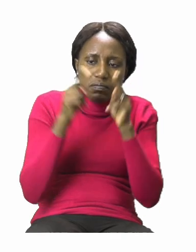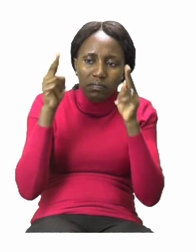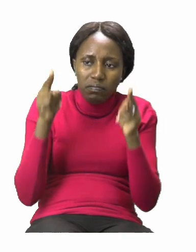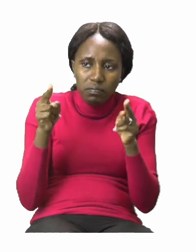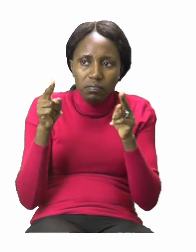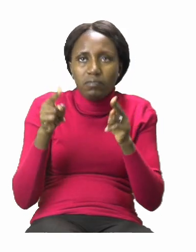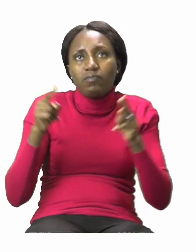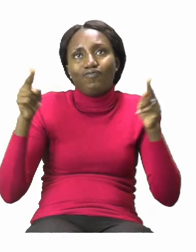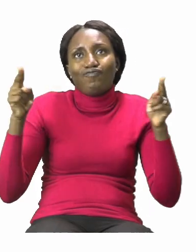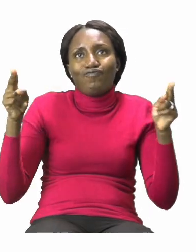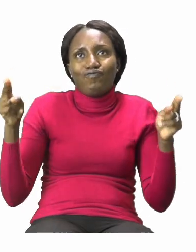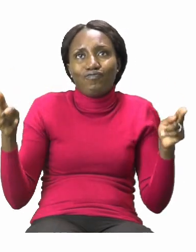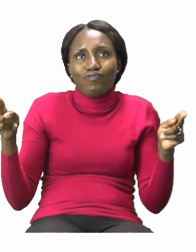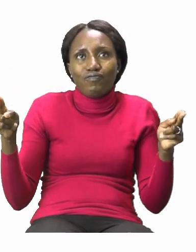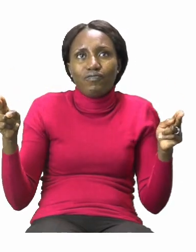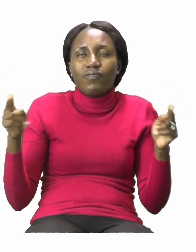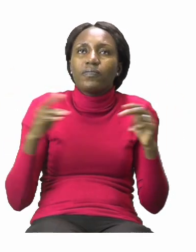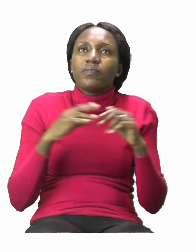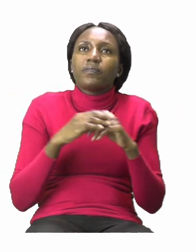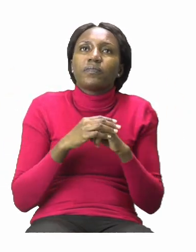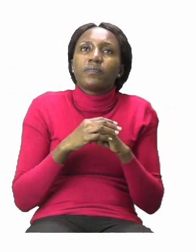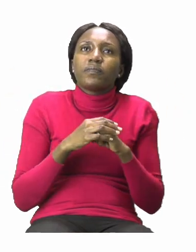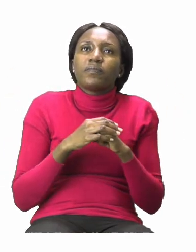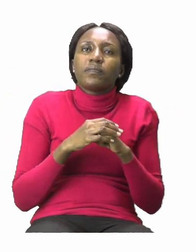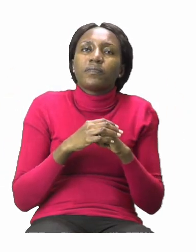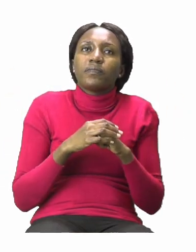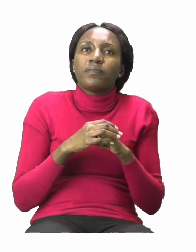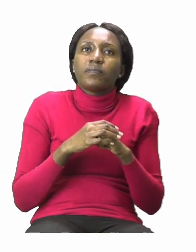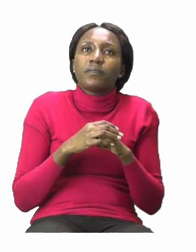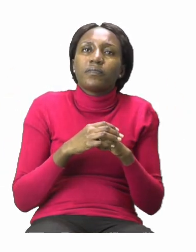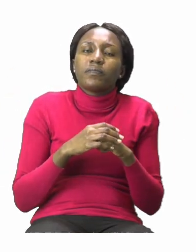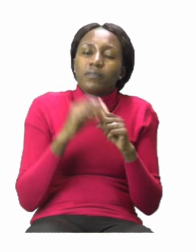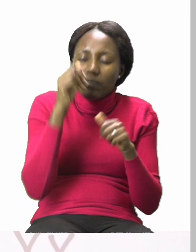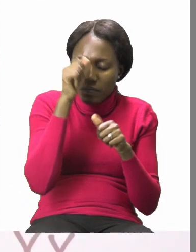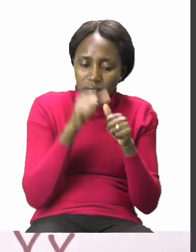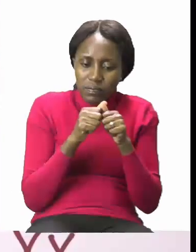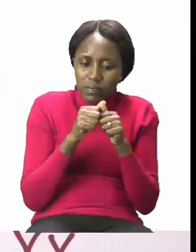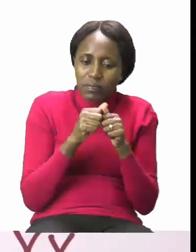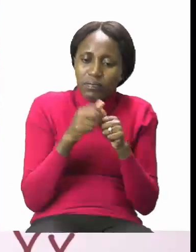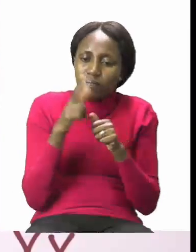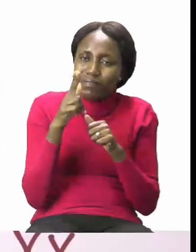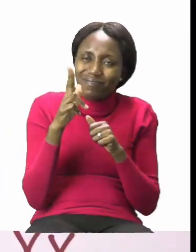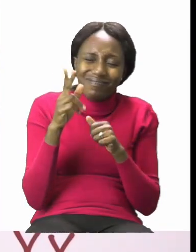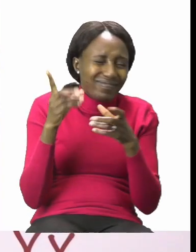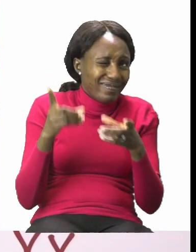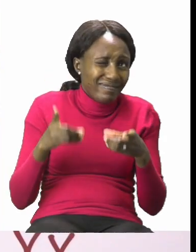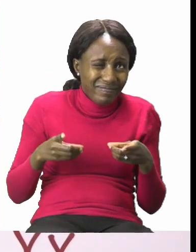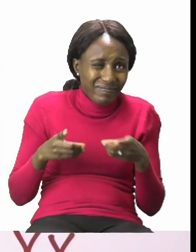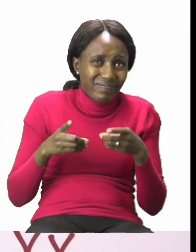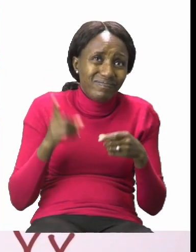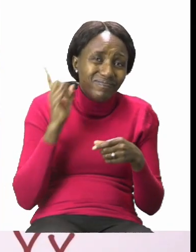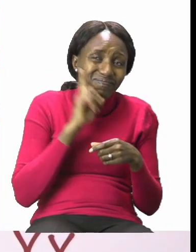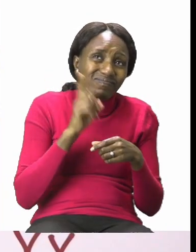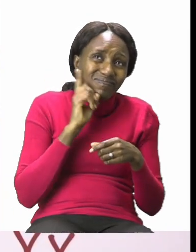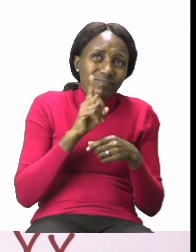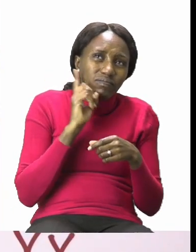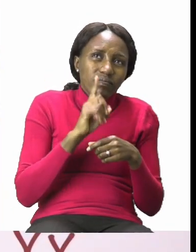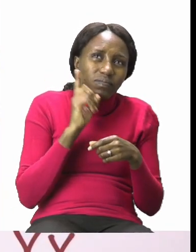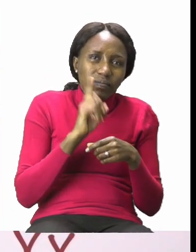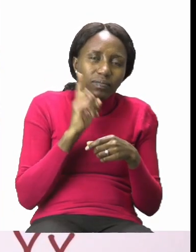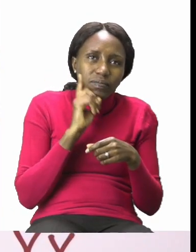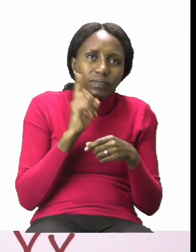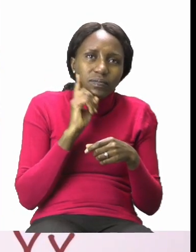longest. Now remember, boys and girls, a pair of scissors can be very dangerous. So if you're going to cut